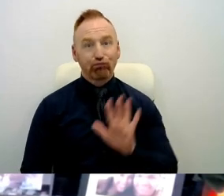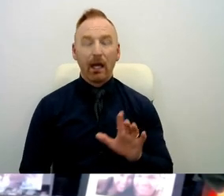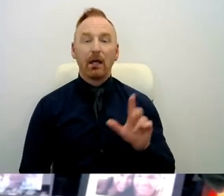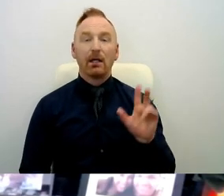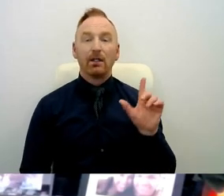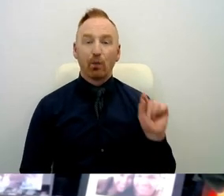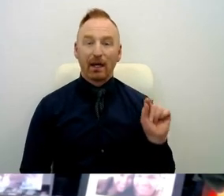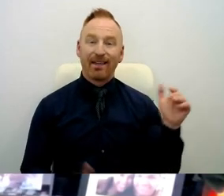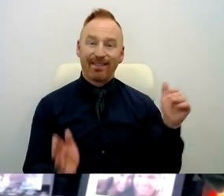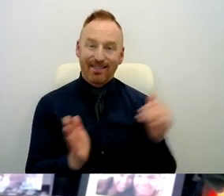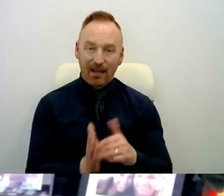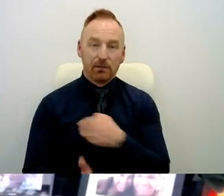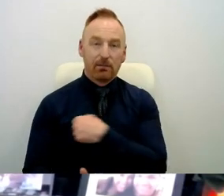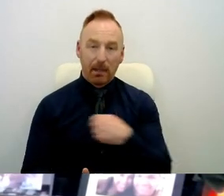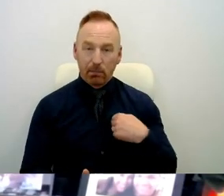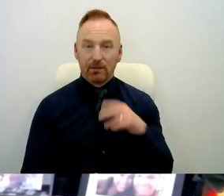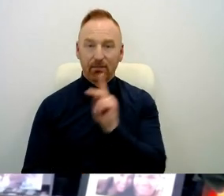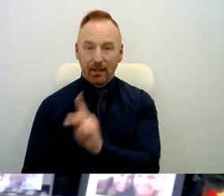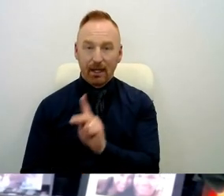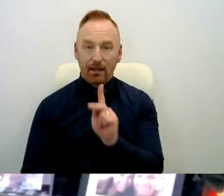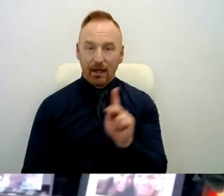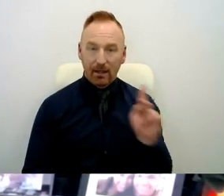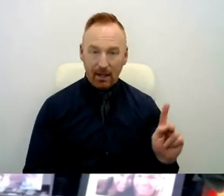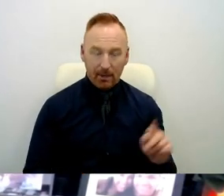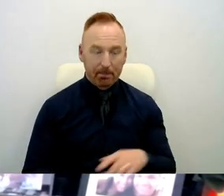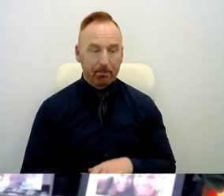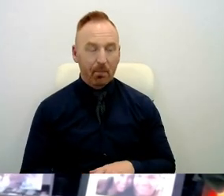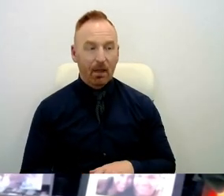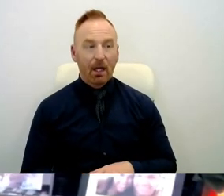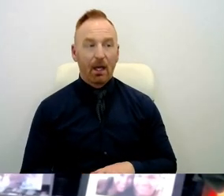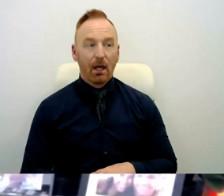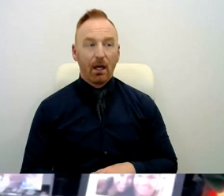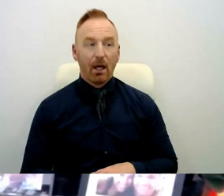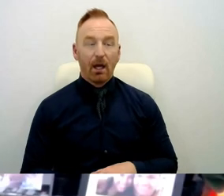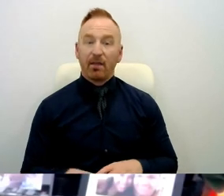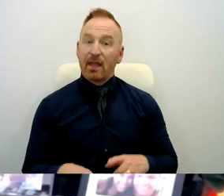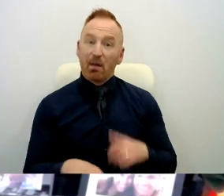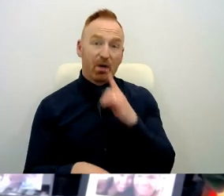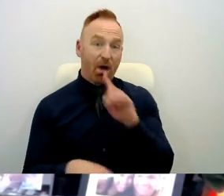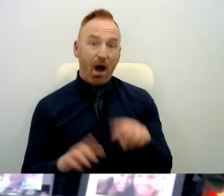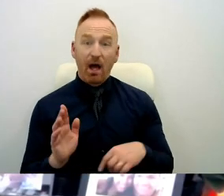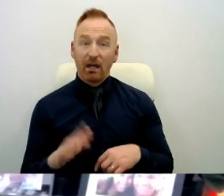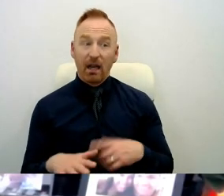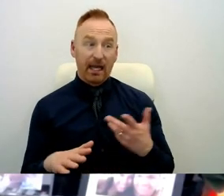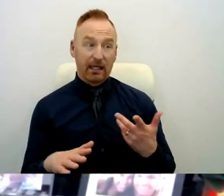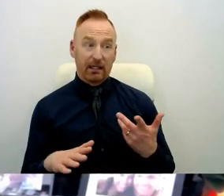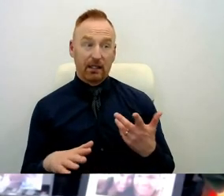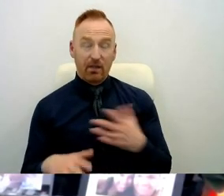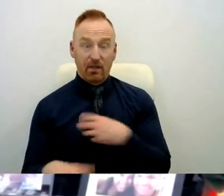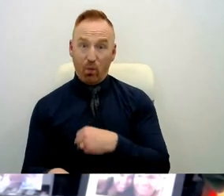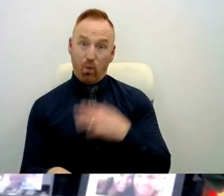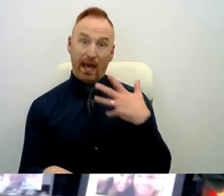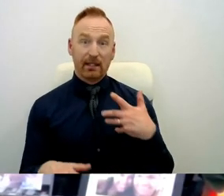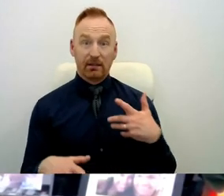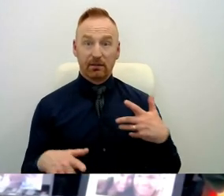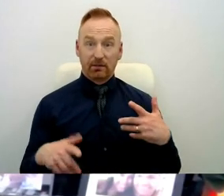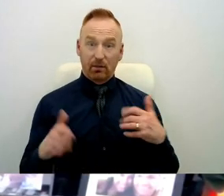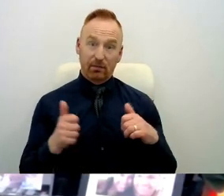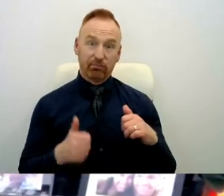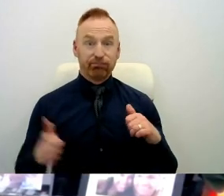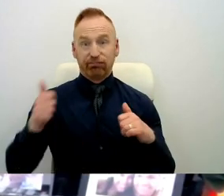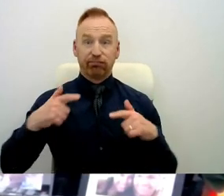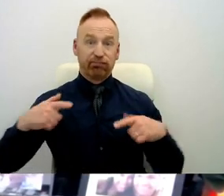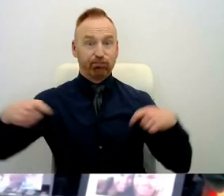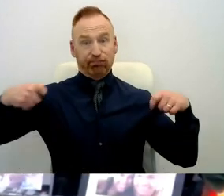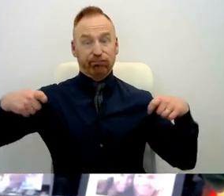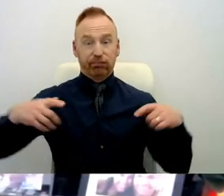approximately 20,000 members of the KKK. And they were not marginal. The white supremacists we see today, you